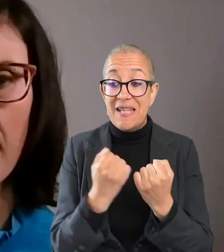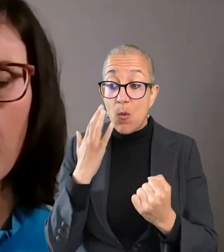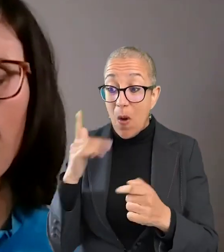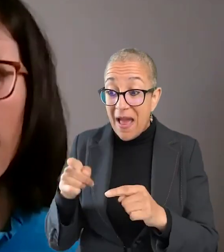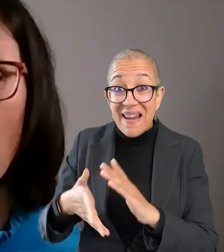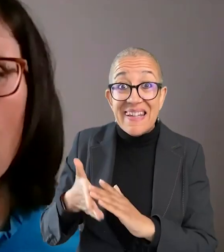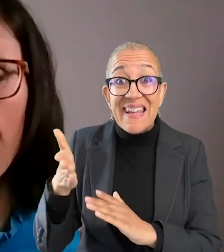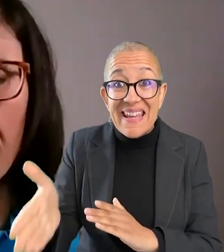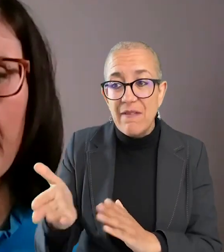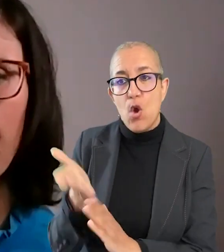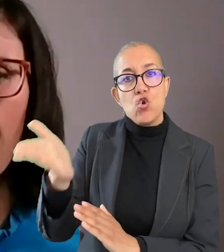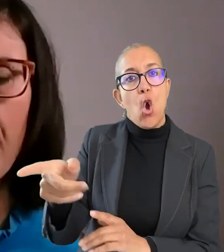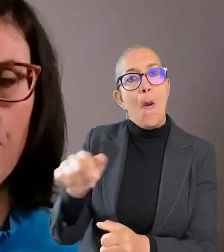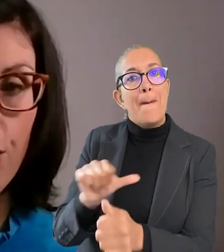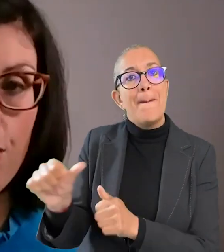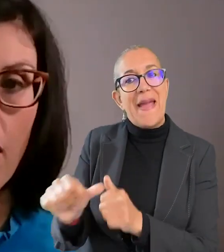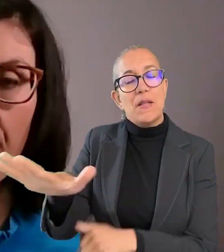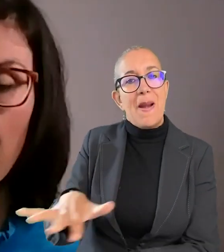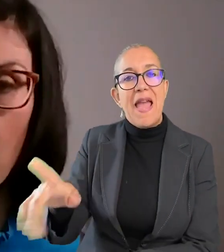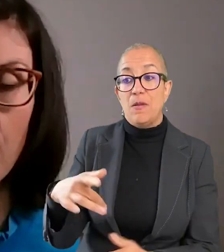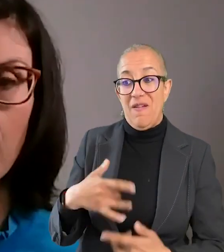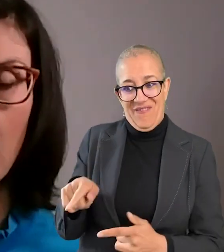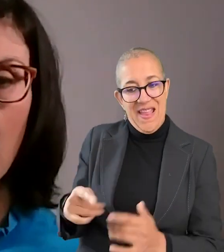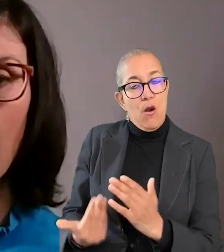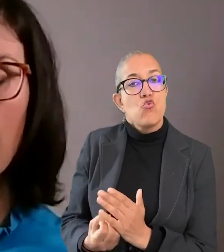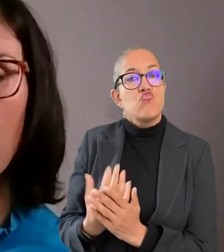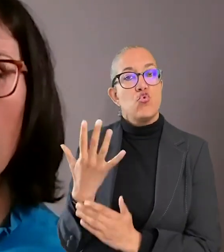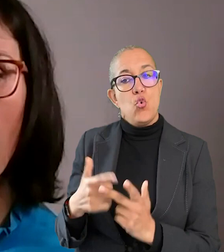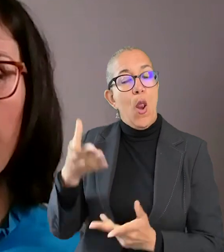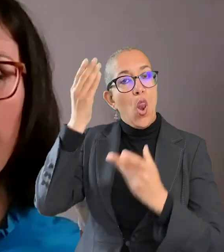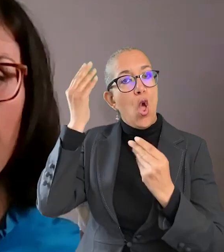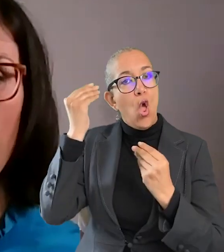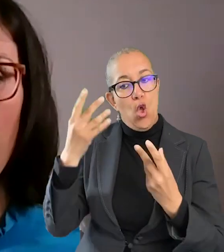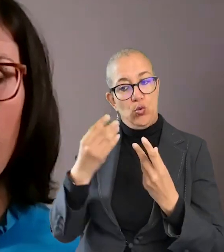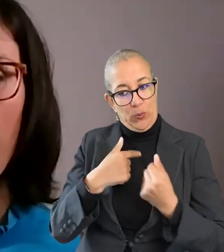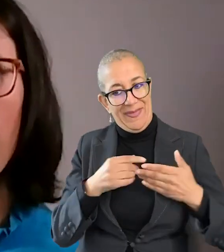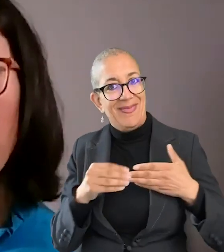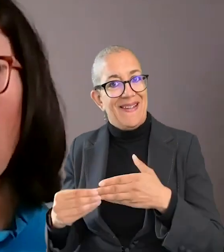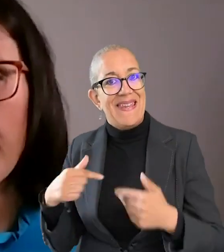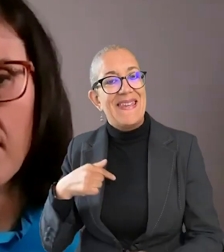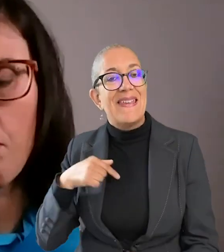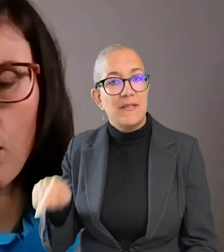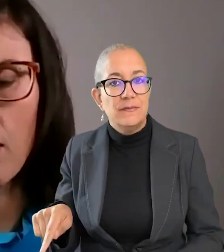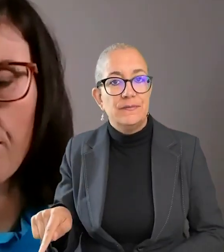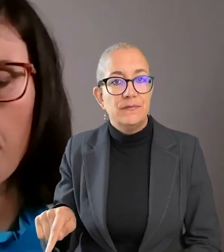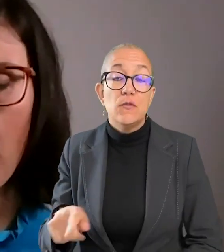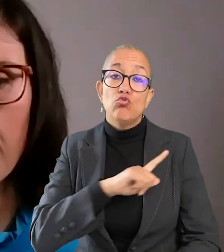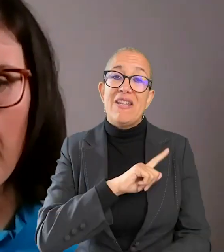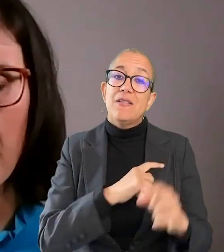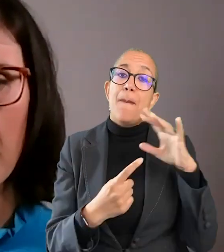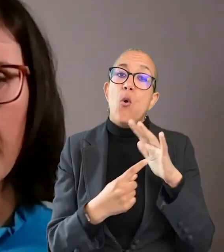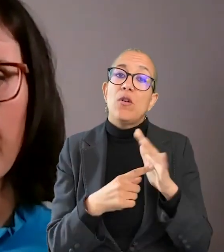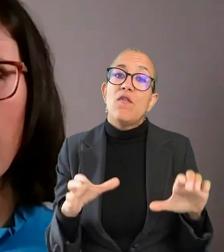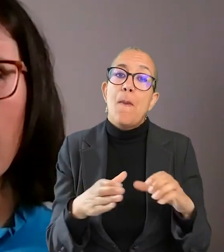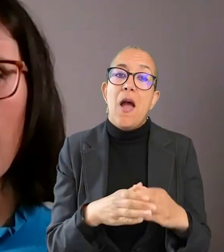somewhere better, but they go feeling that they grew and they learned under my leadership. And the reason why this is important for the